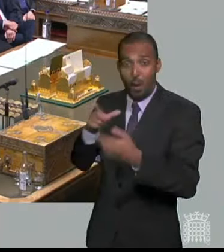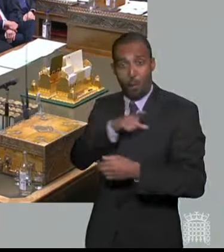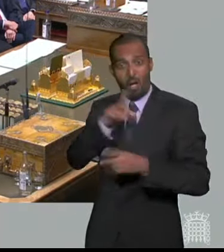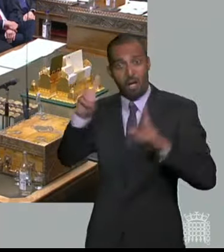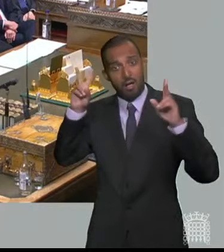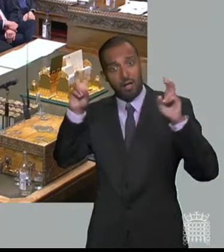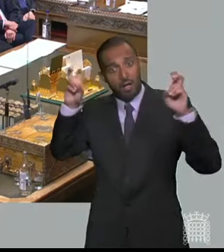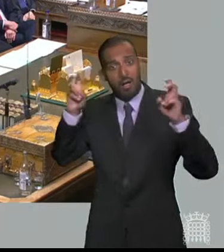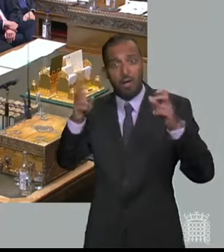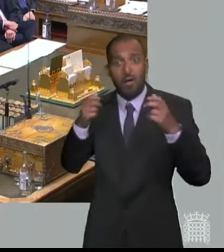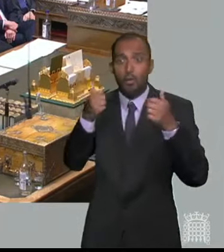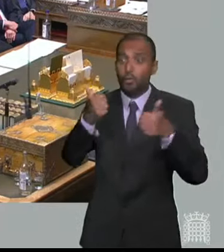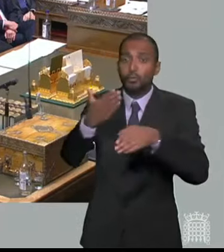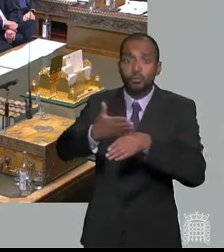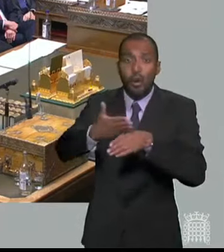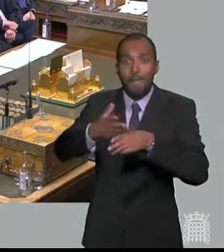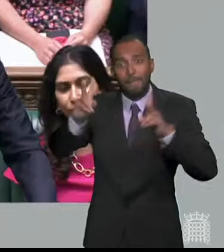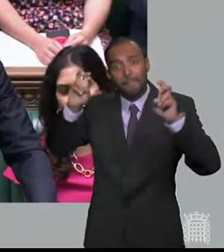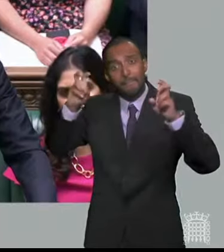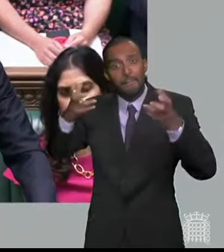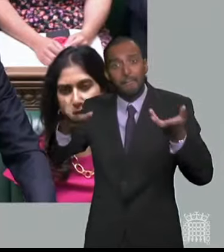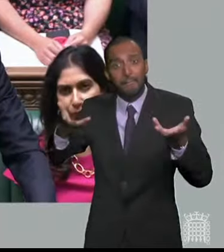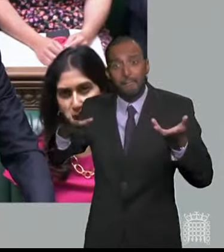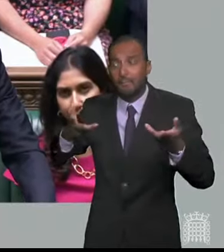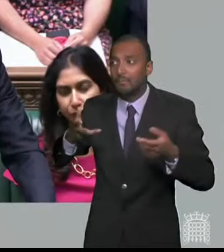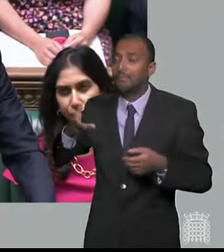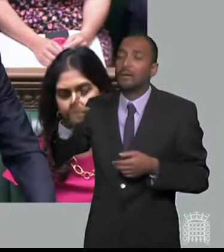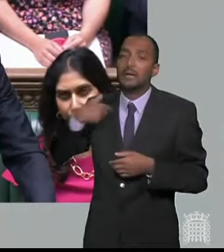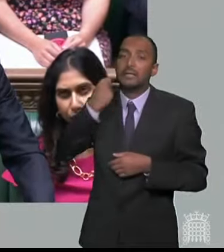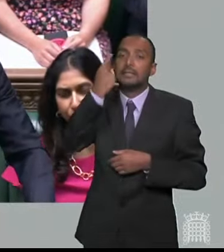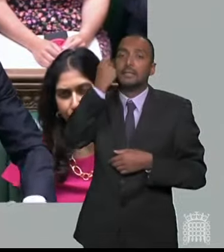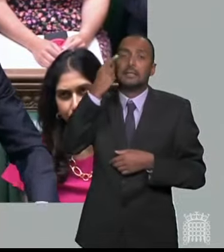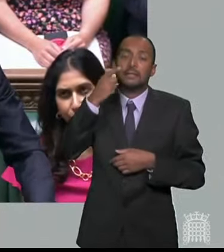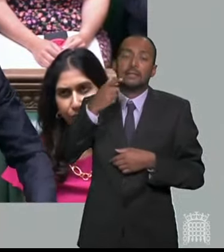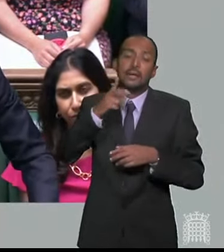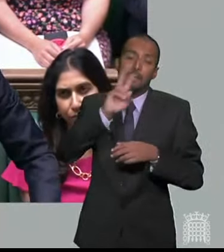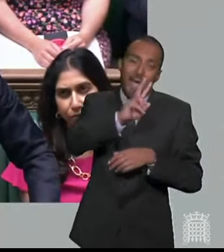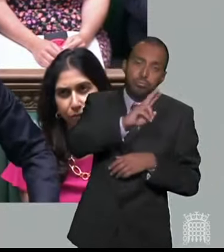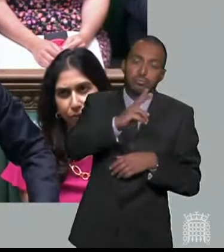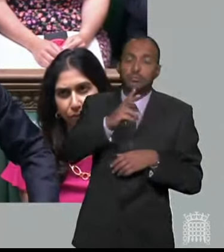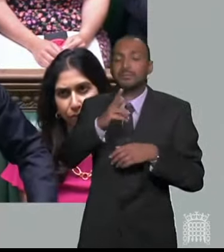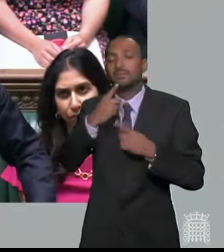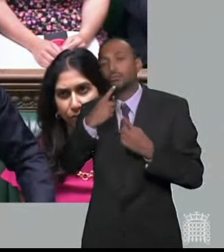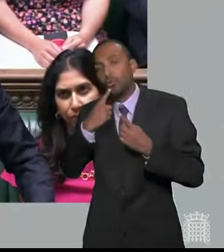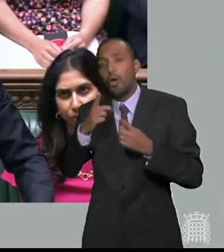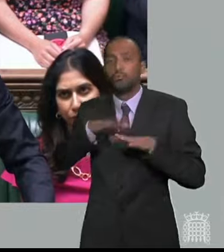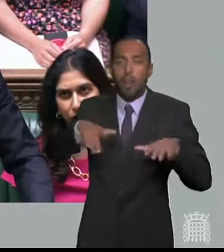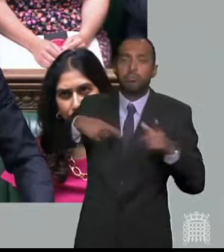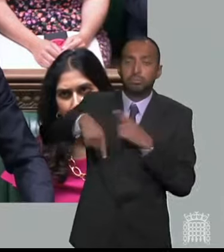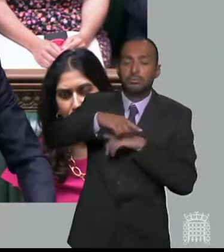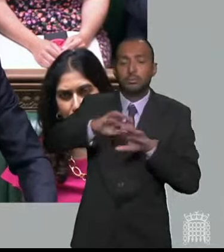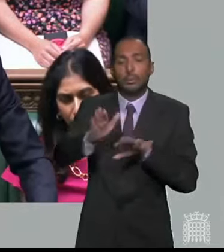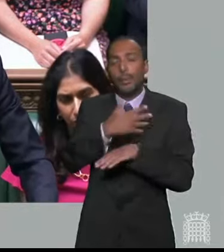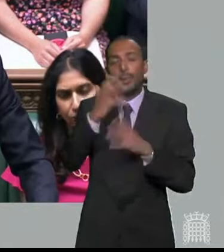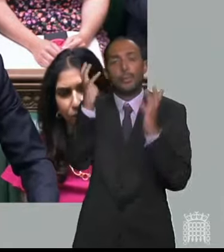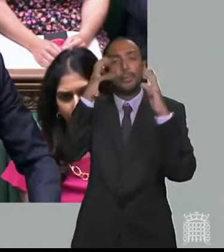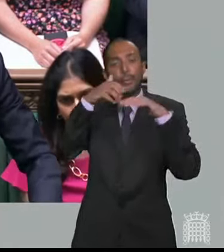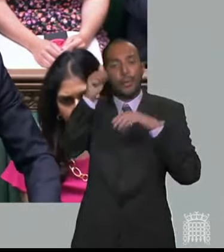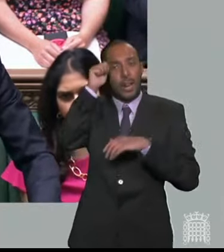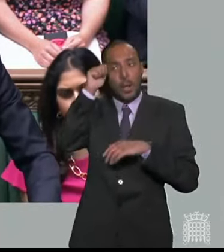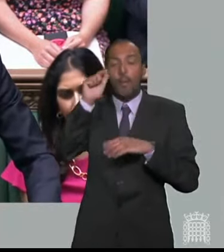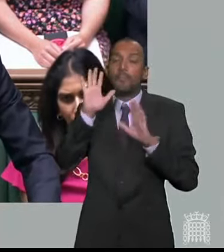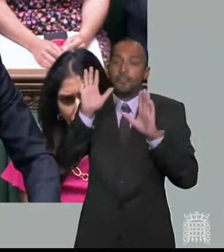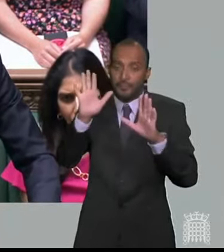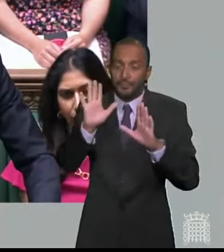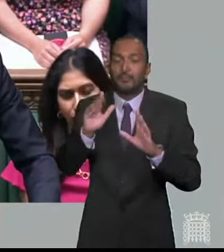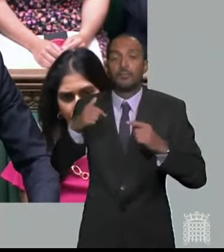Mr. Speaker, I know how concerned parents, children and teachers are, and I want to start by assuring them that the government is doing everything it can to